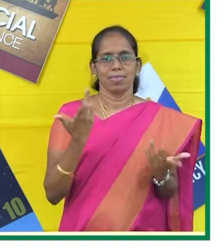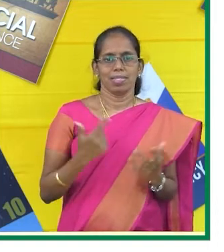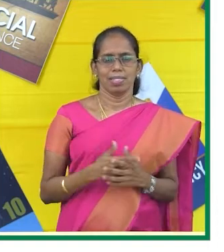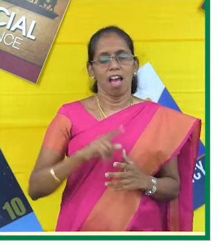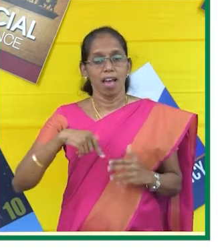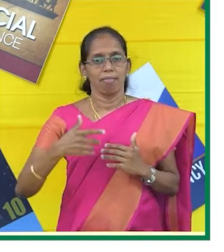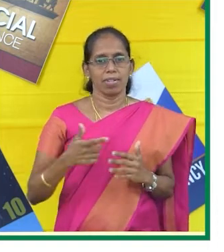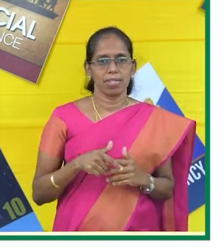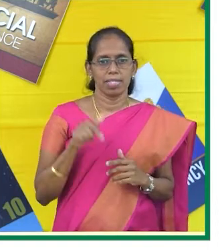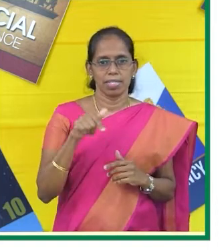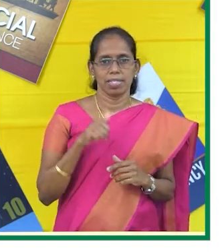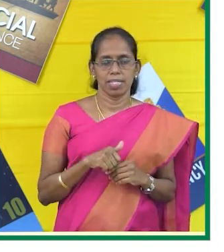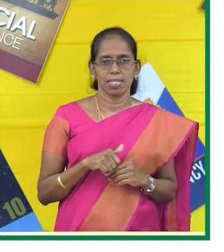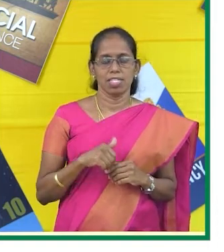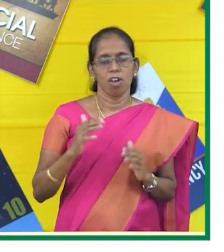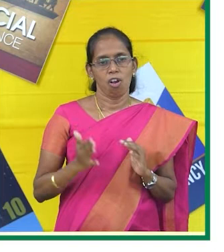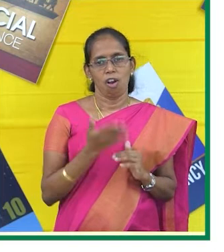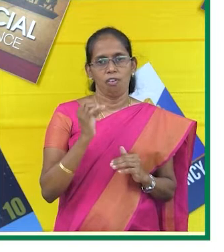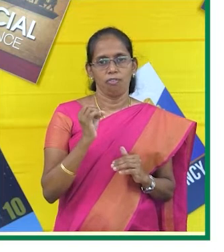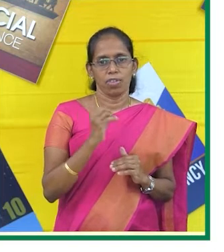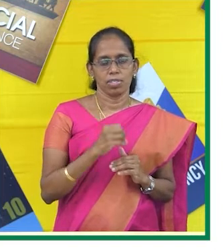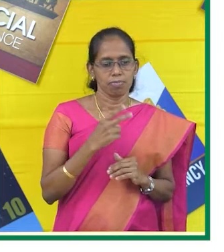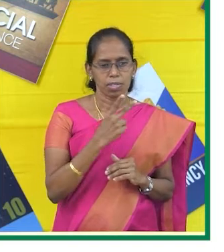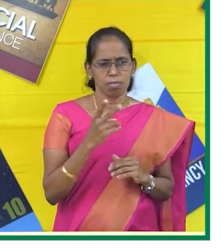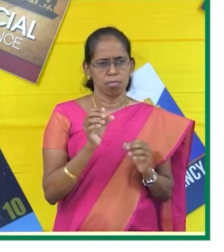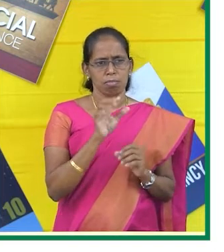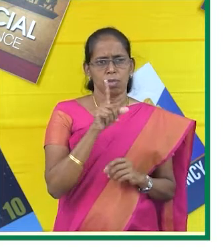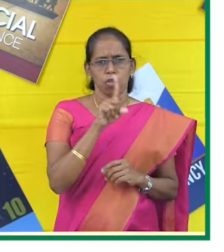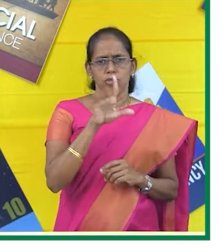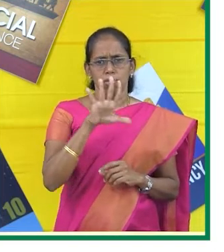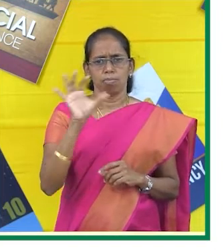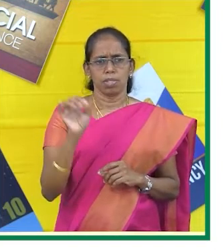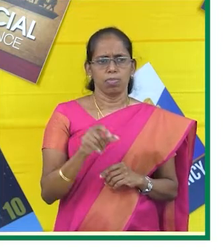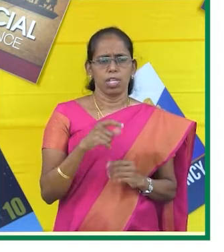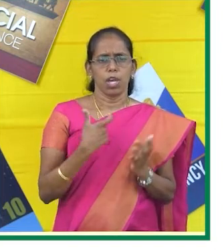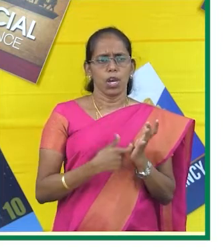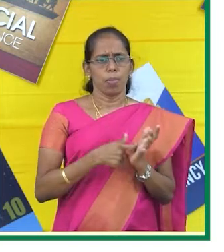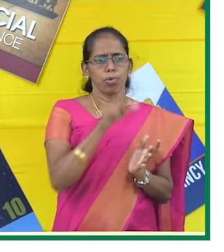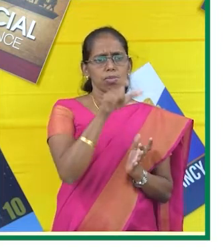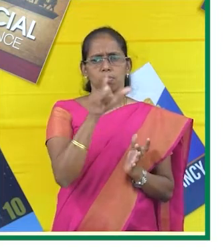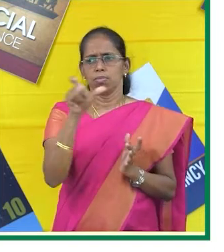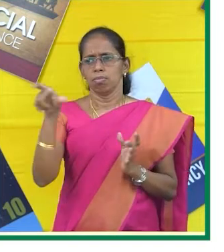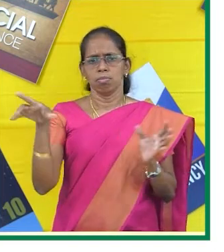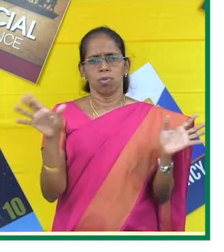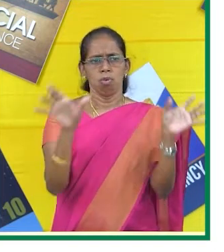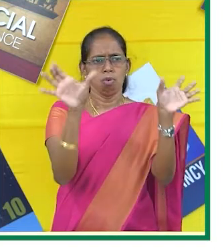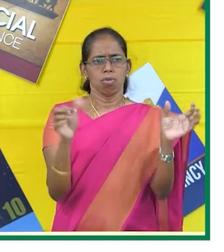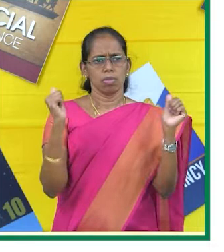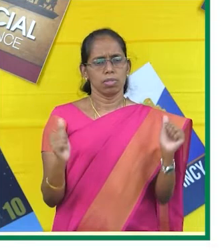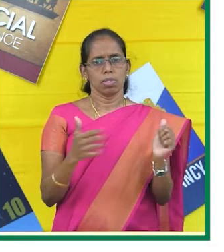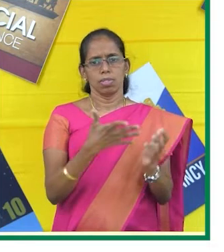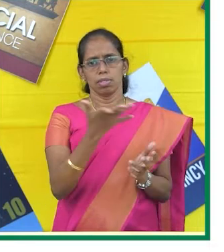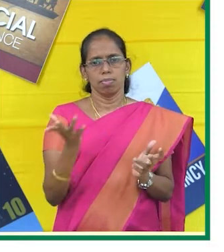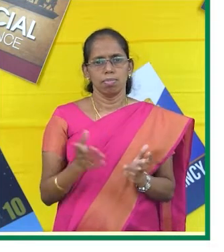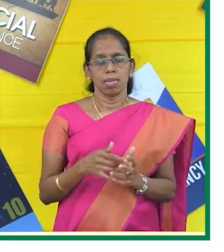that, he just his office, he finds 1500 reporters there who report people,